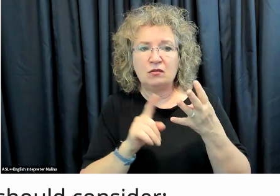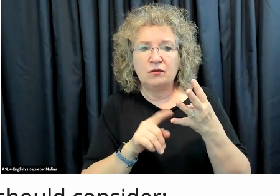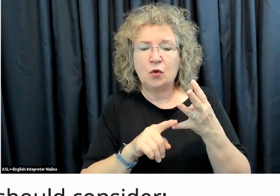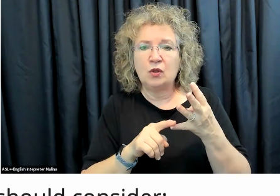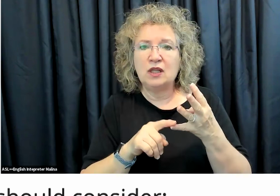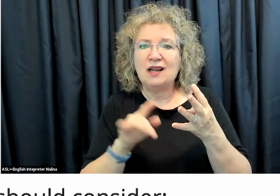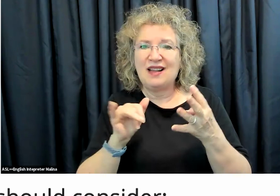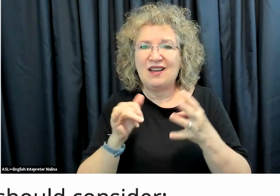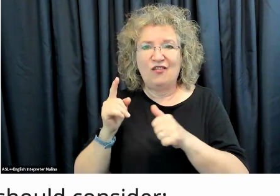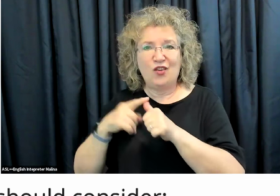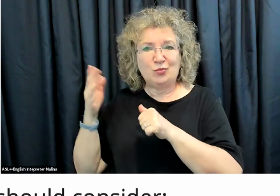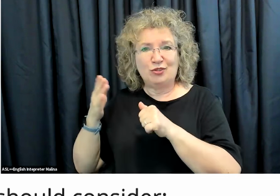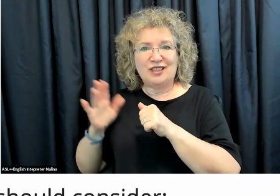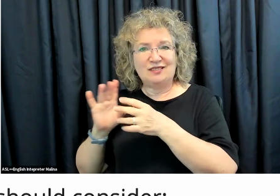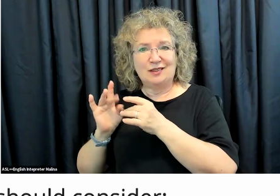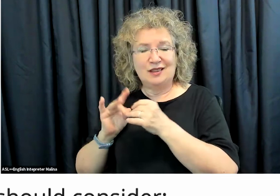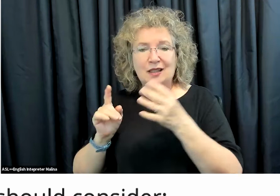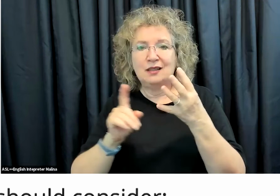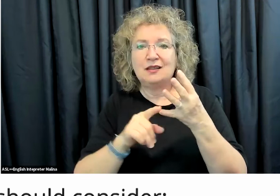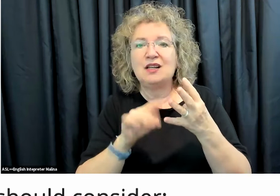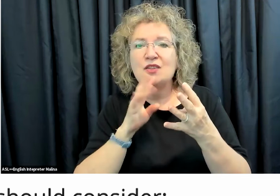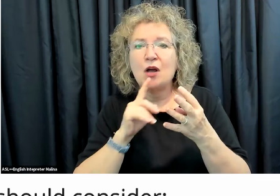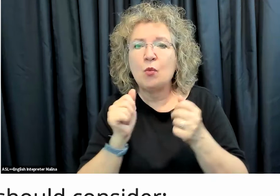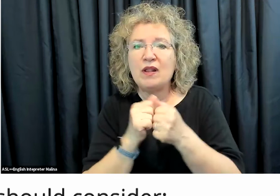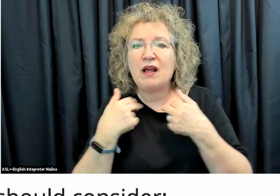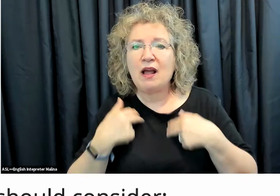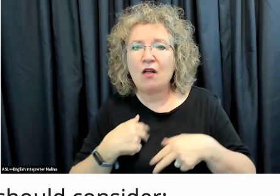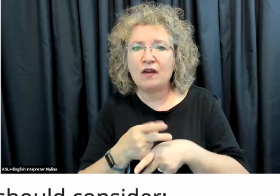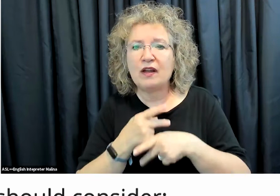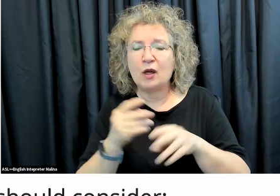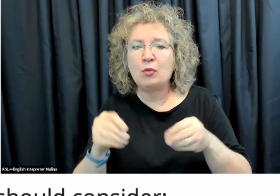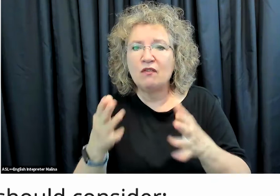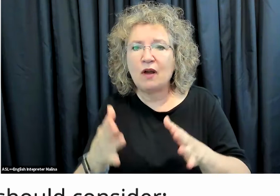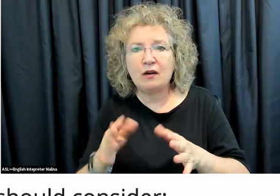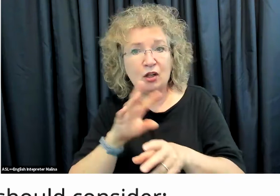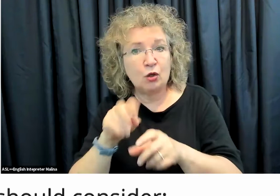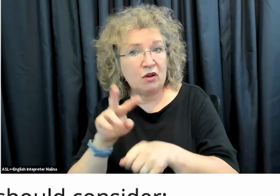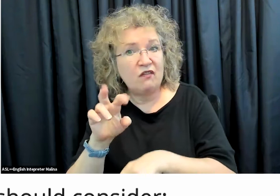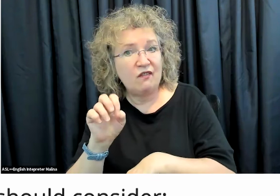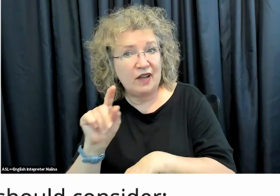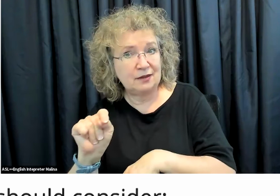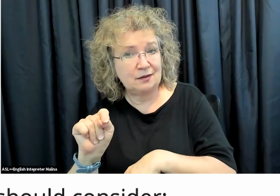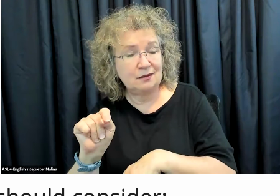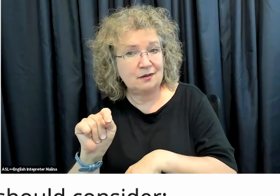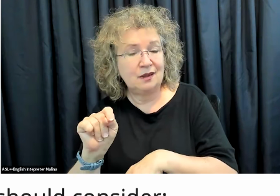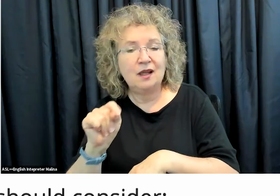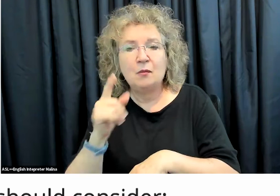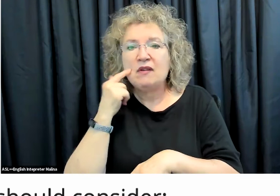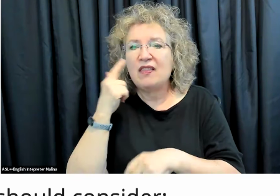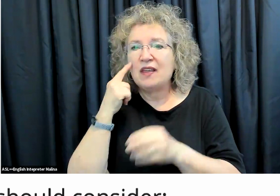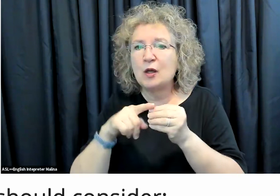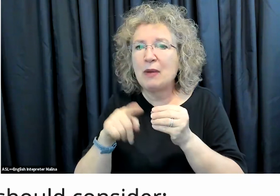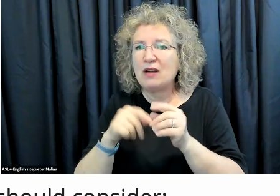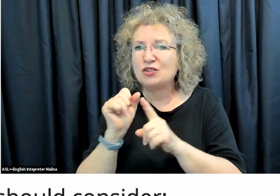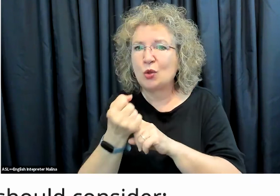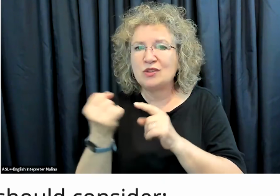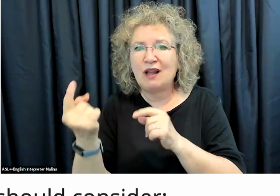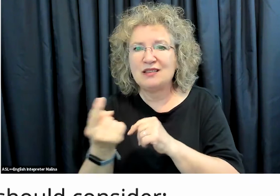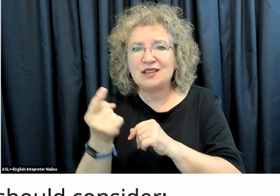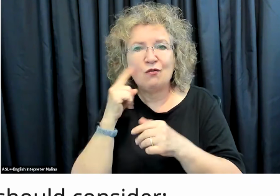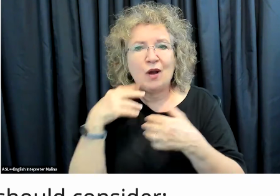providers, including our veterinarians, and thinking about social isolation in the context of our animals and pets, and emergency